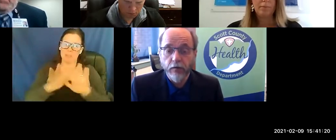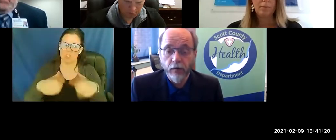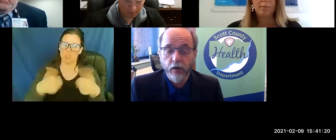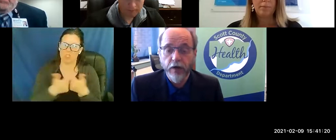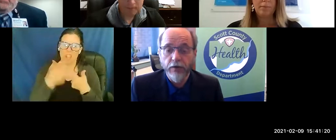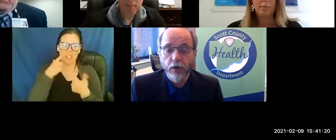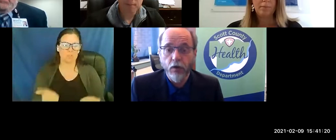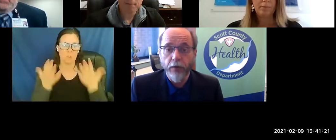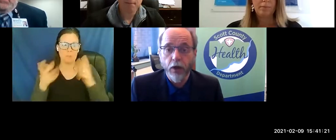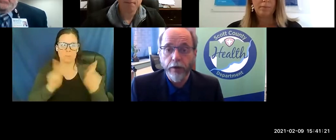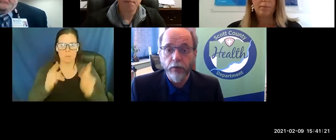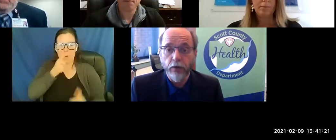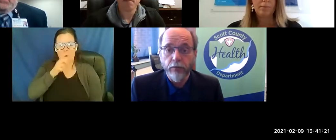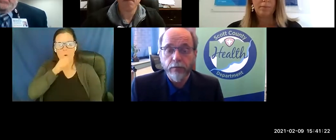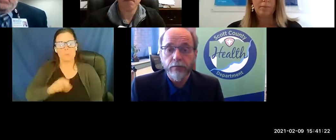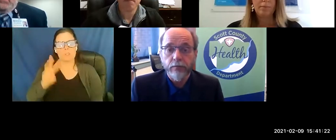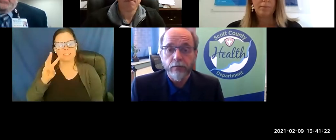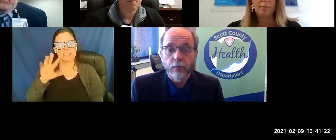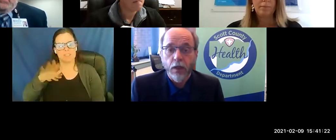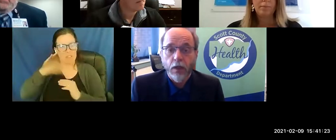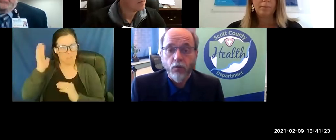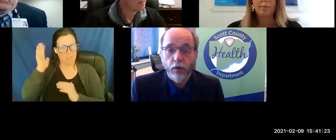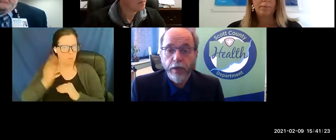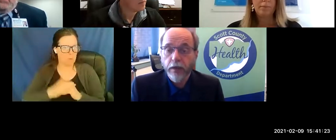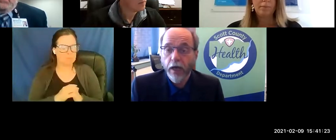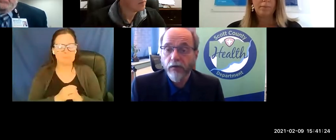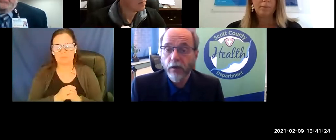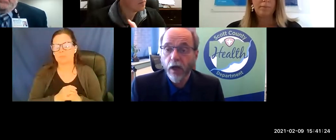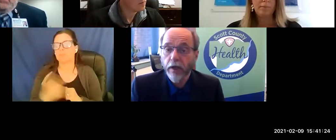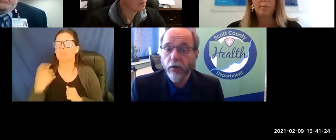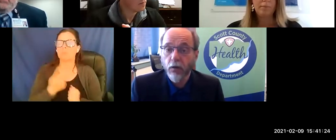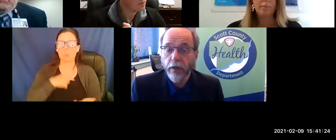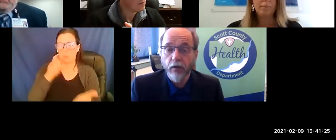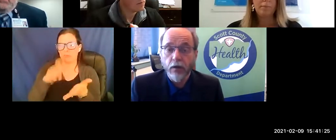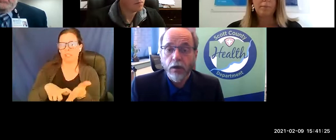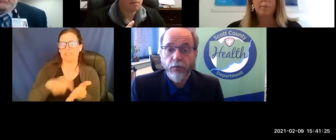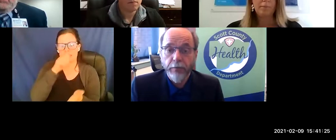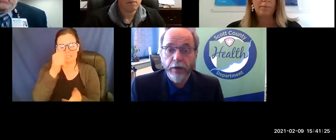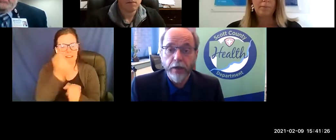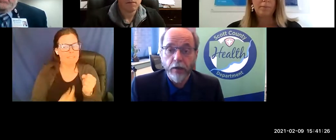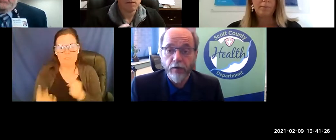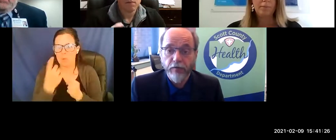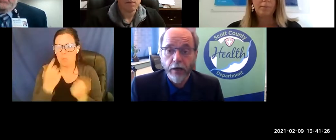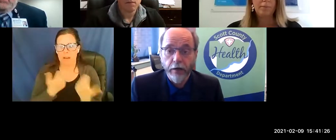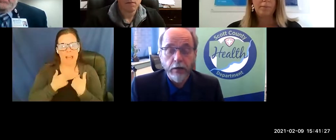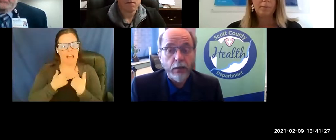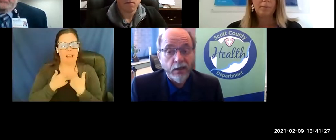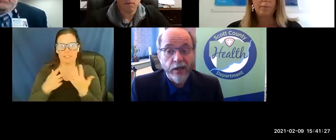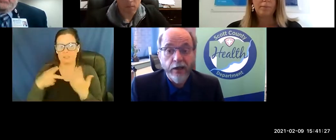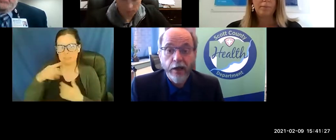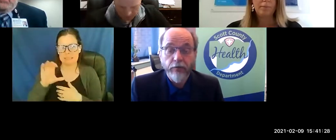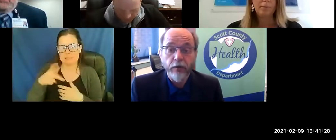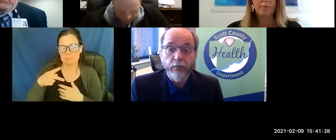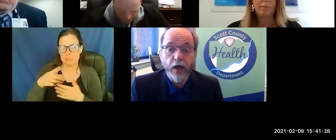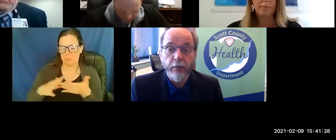the 65 and older priority group. We recognize that not everyone has a primary care provider, and